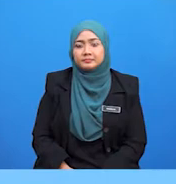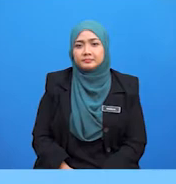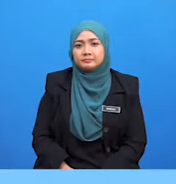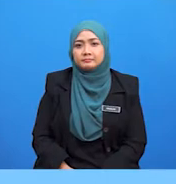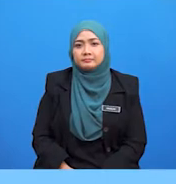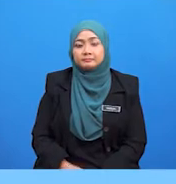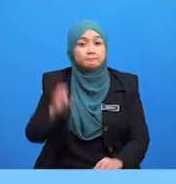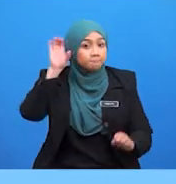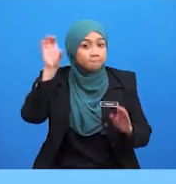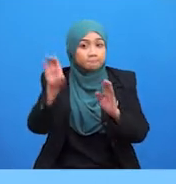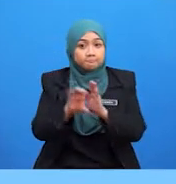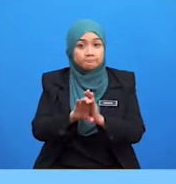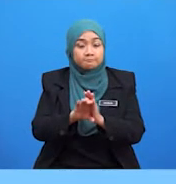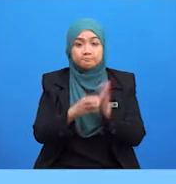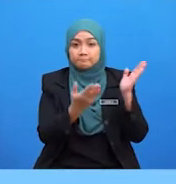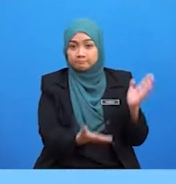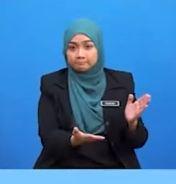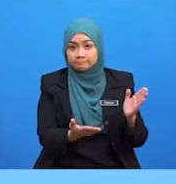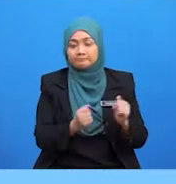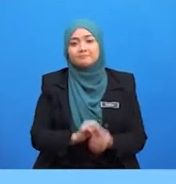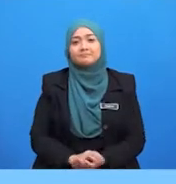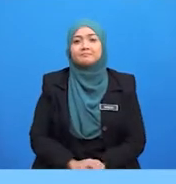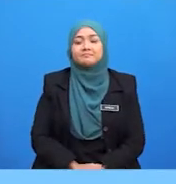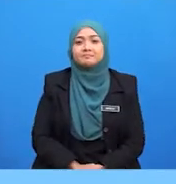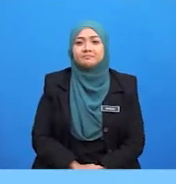What do you think this is?